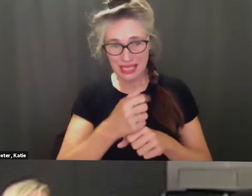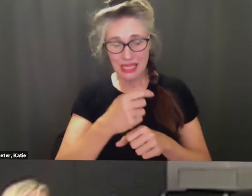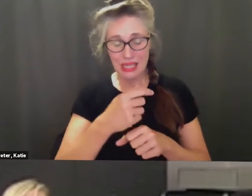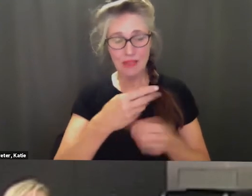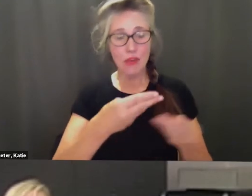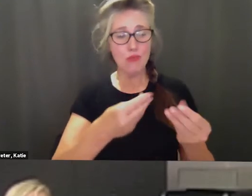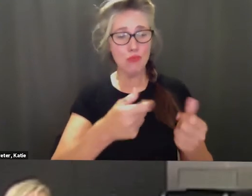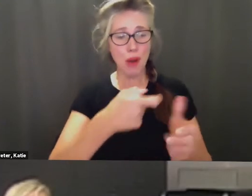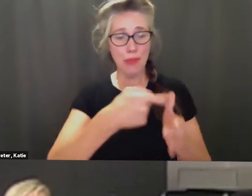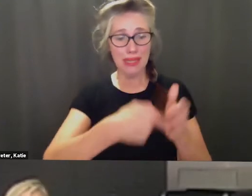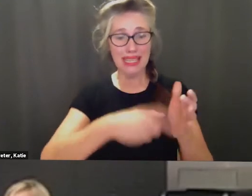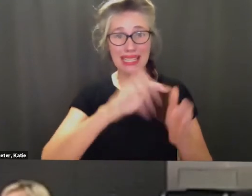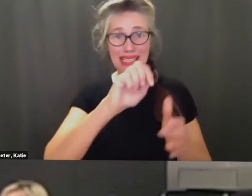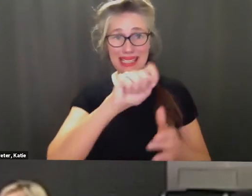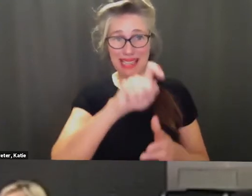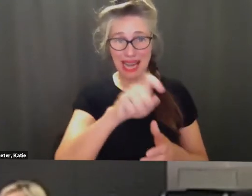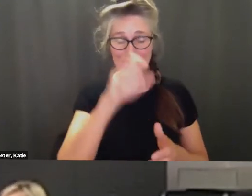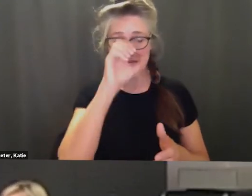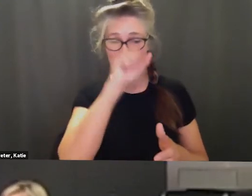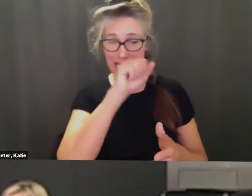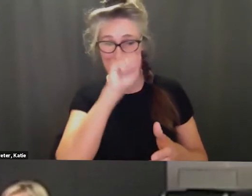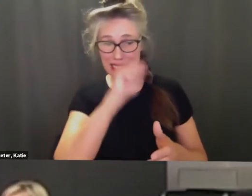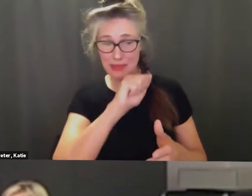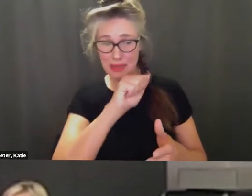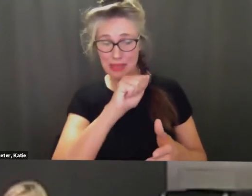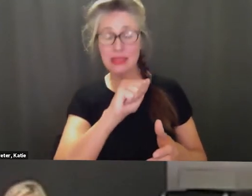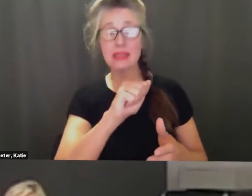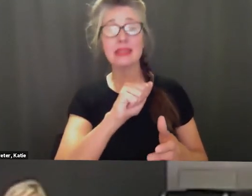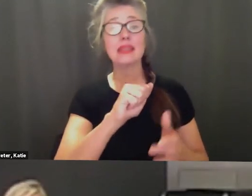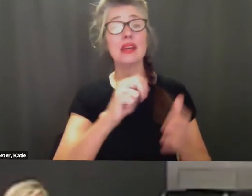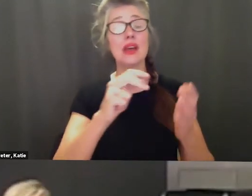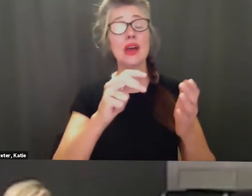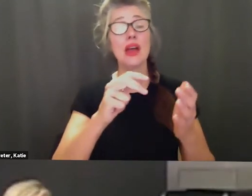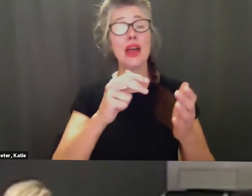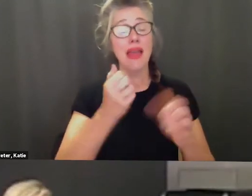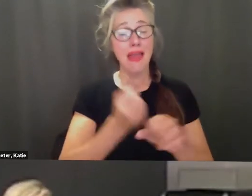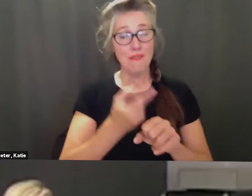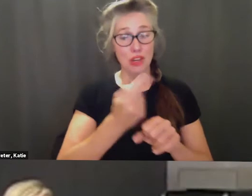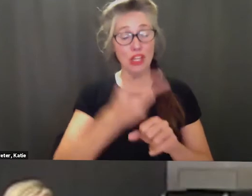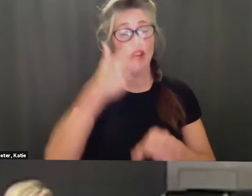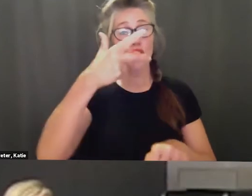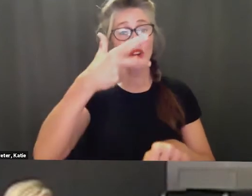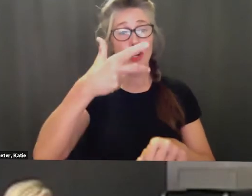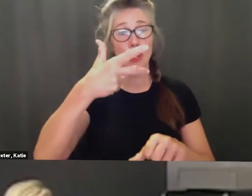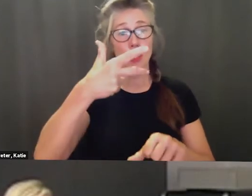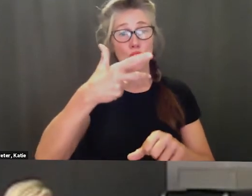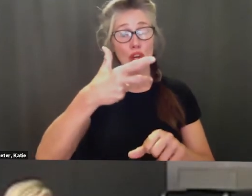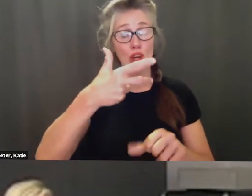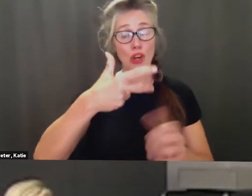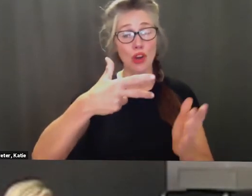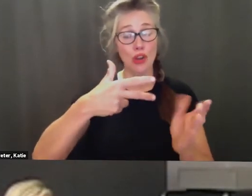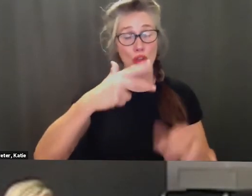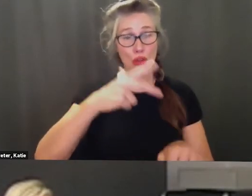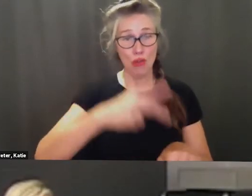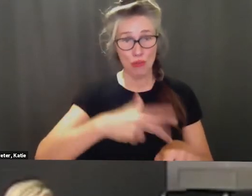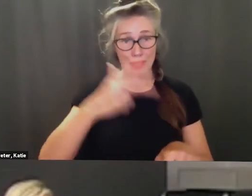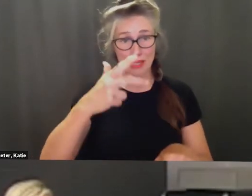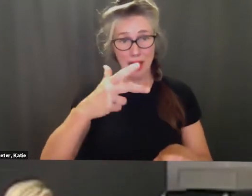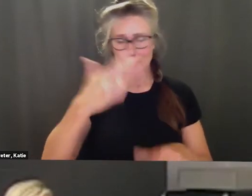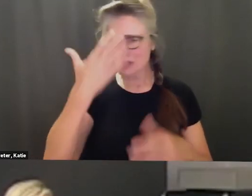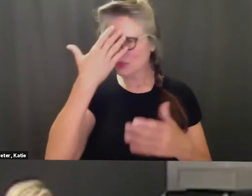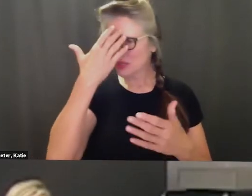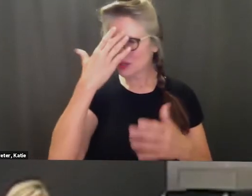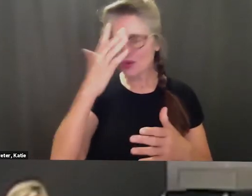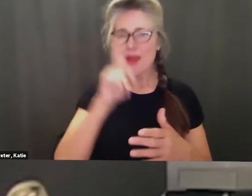taxes estimates 3 times a year, but we really don't know how much we are going to receive till after